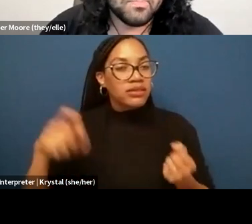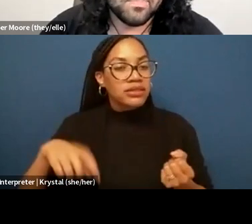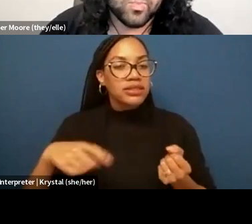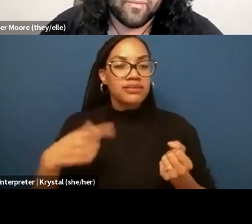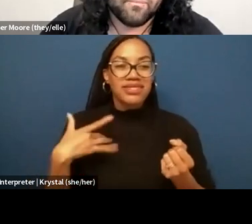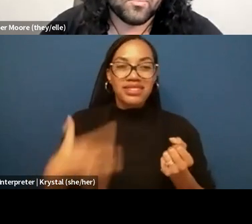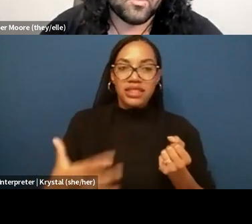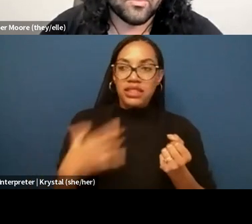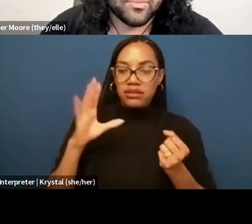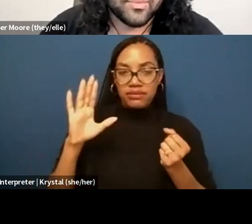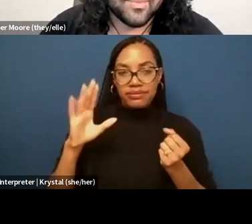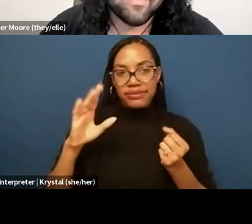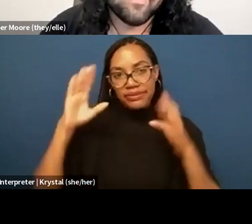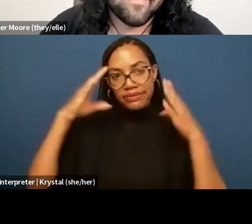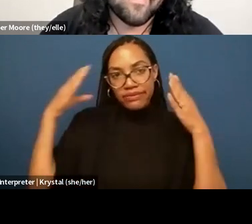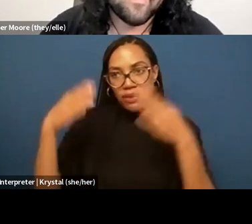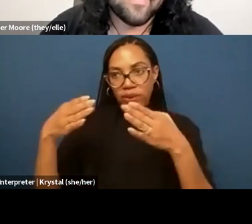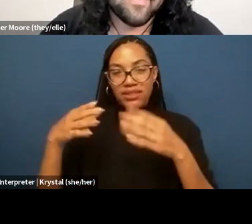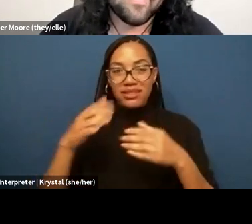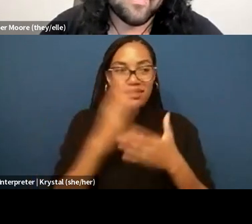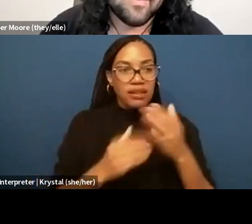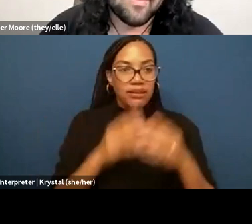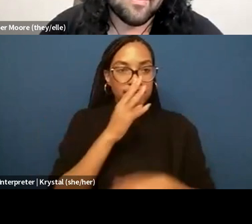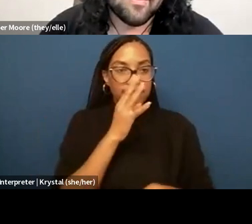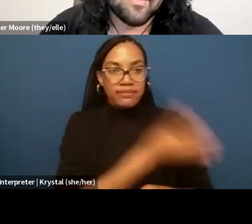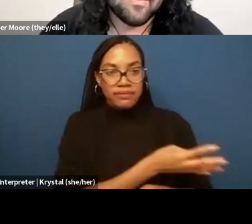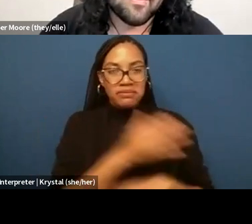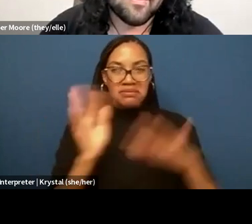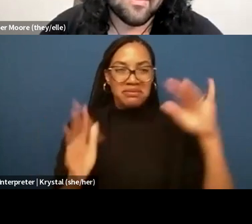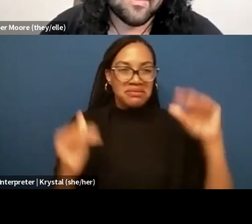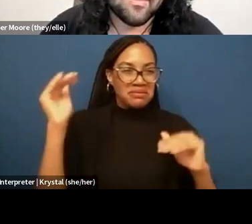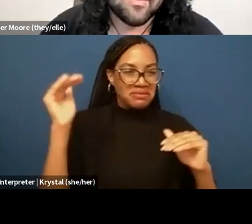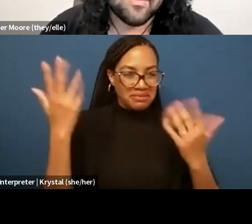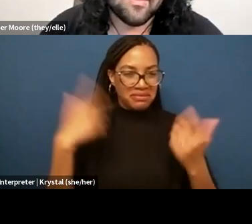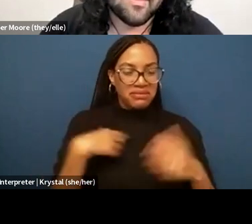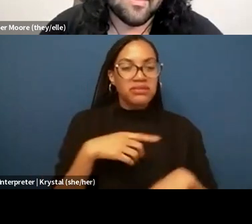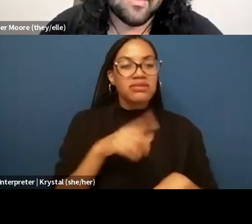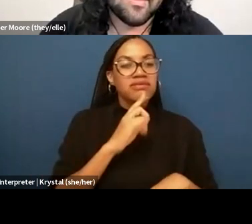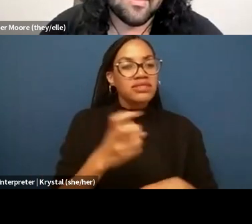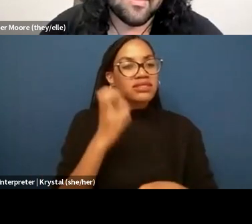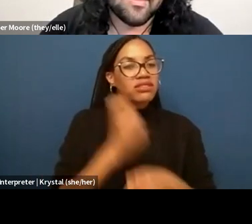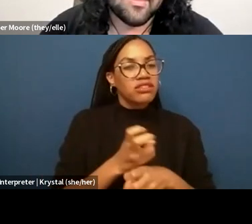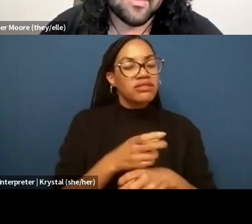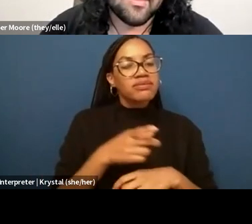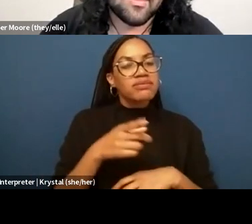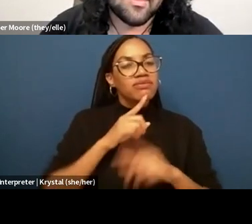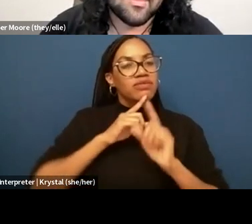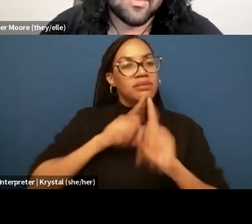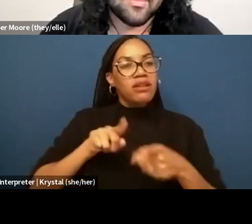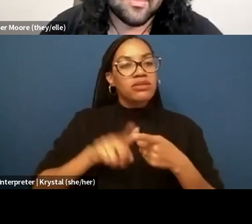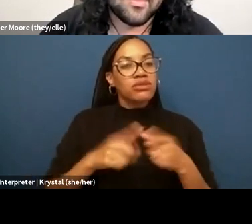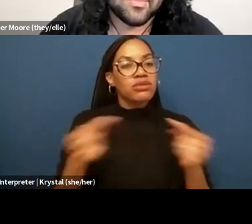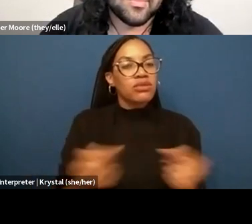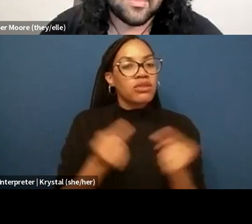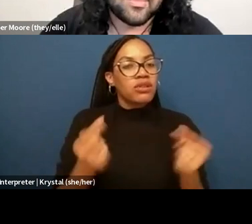there's a mental health need of the care in response to the harm. And she was stating that there's no